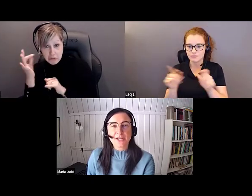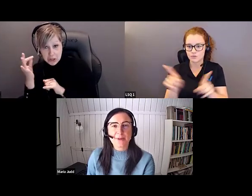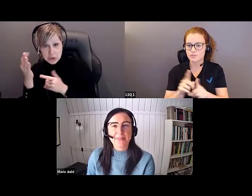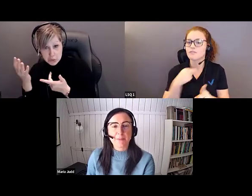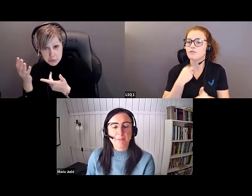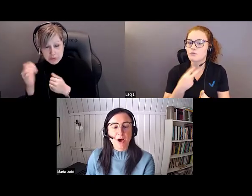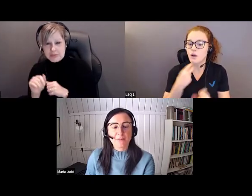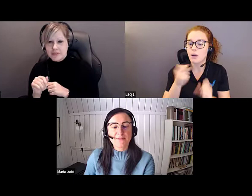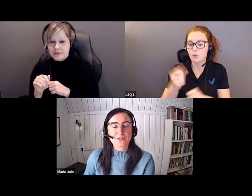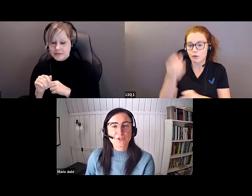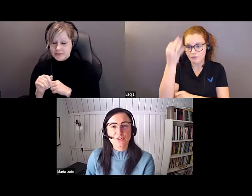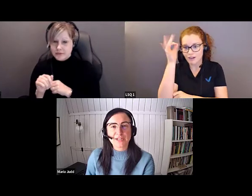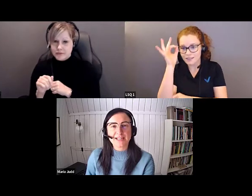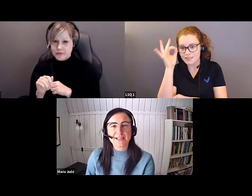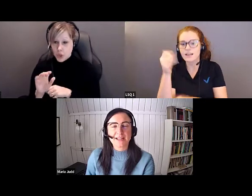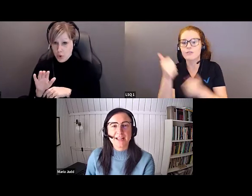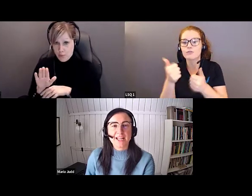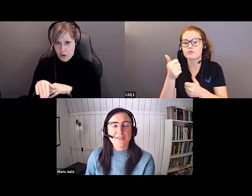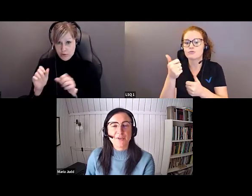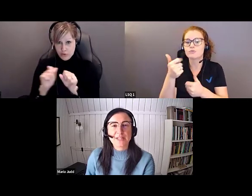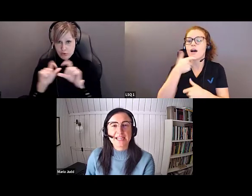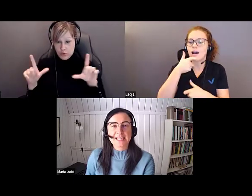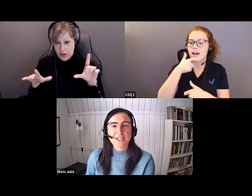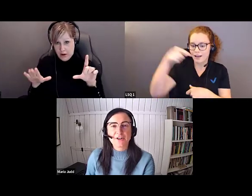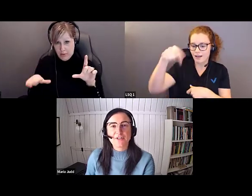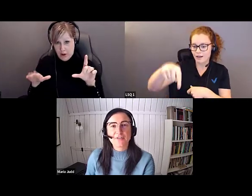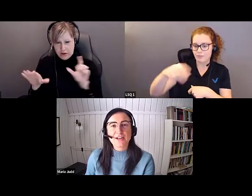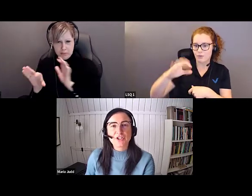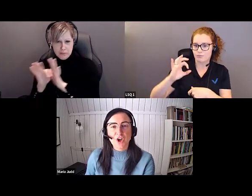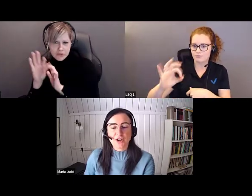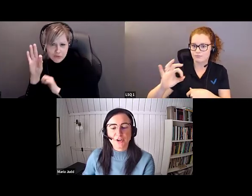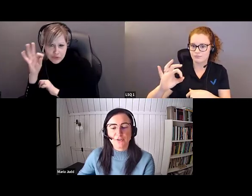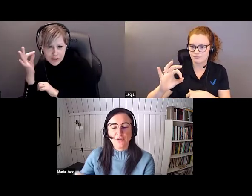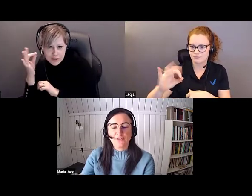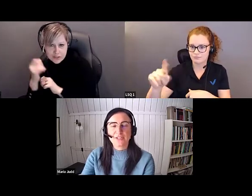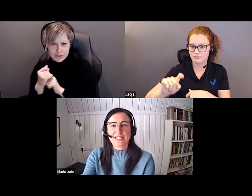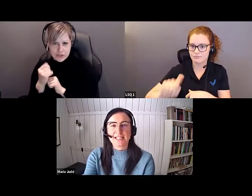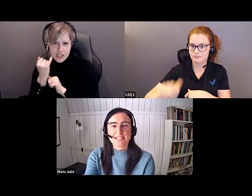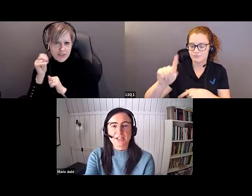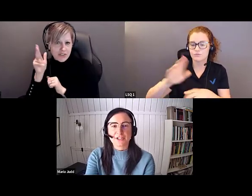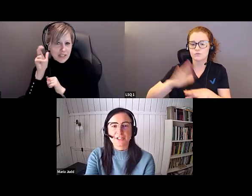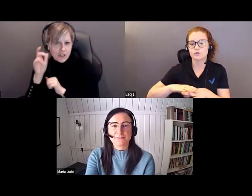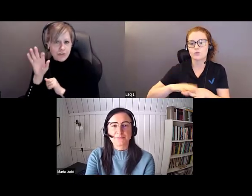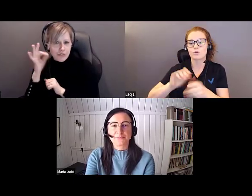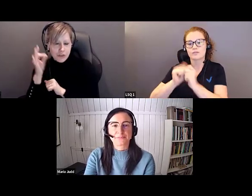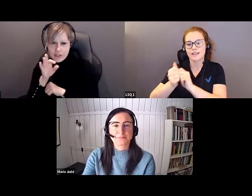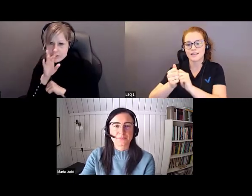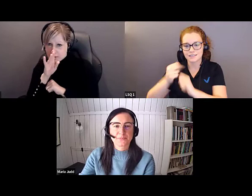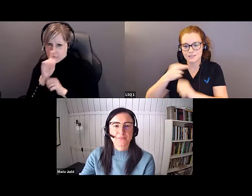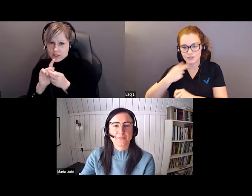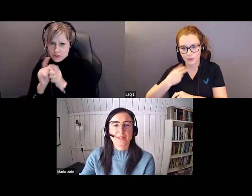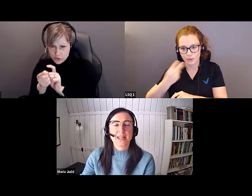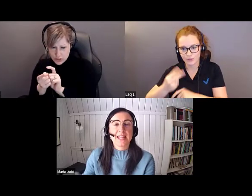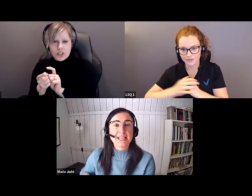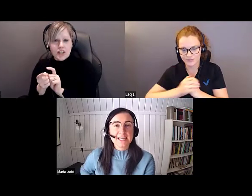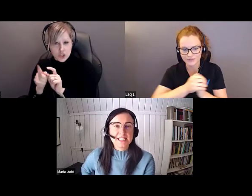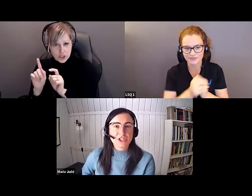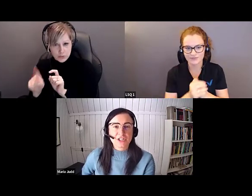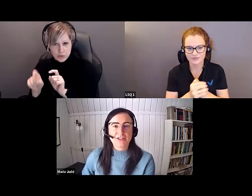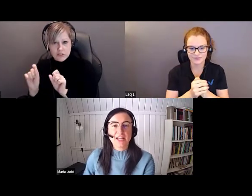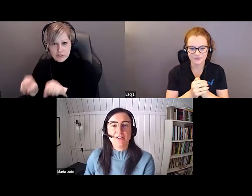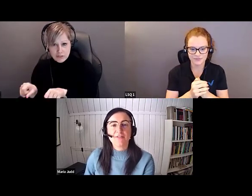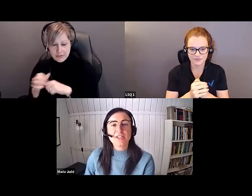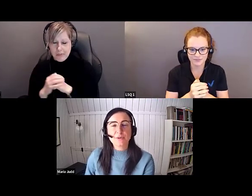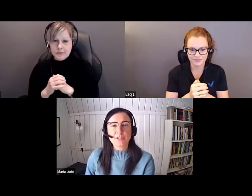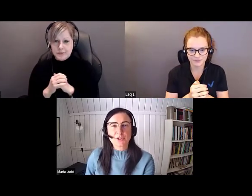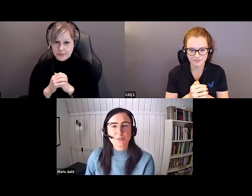interpretation menu at the bottom of your screen if you'd like to hear the French audio for today's session. In